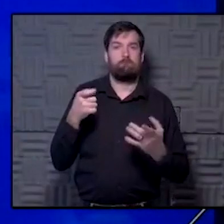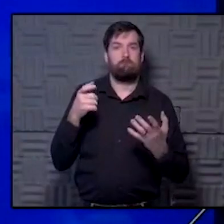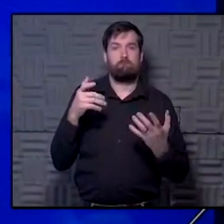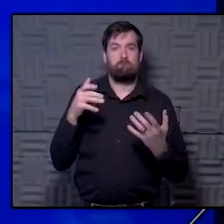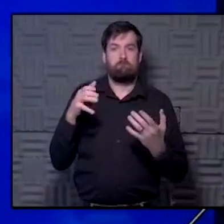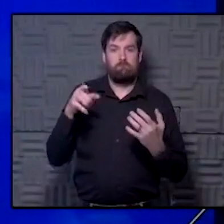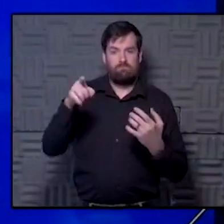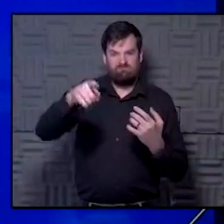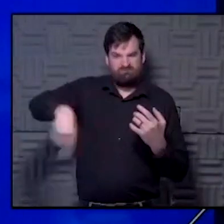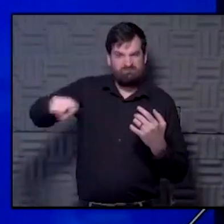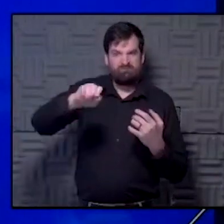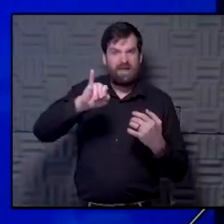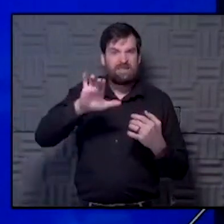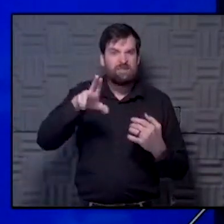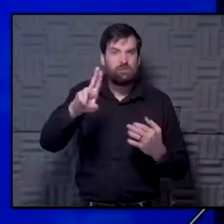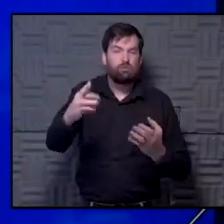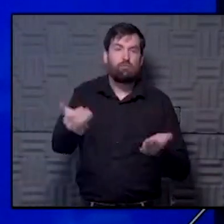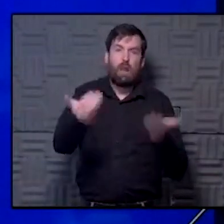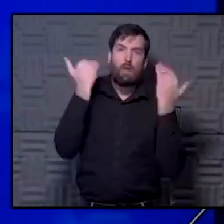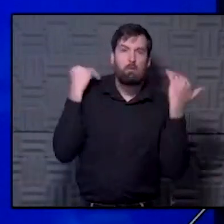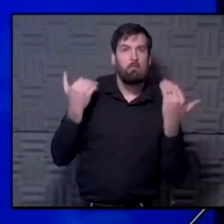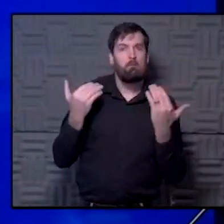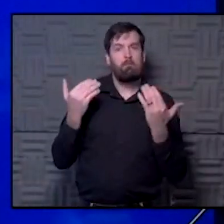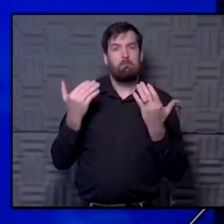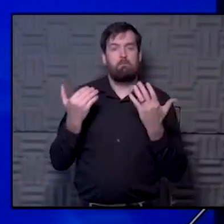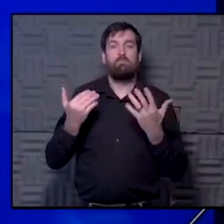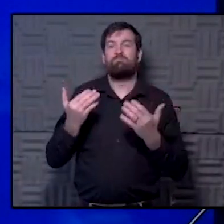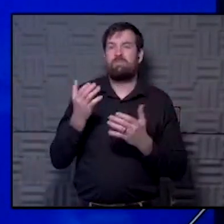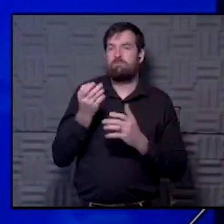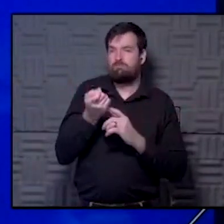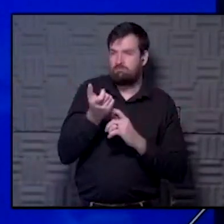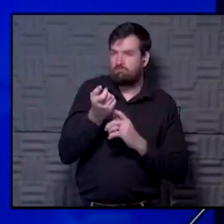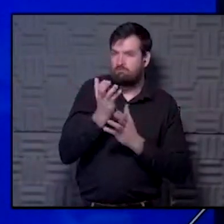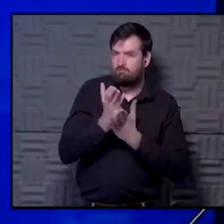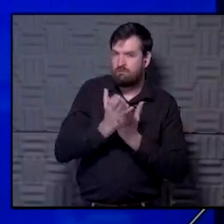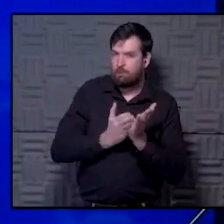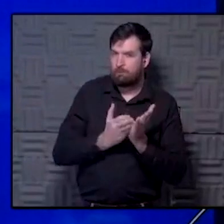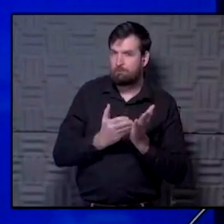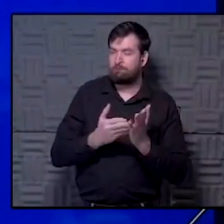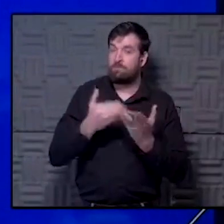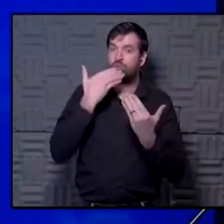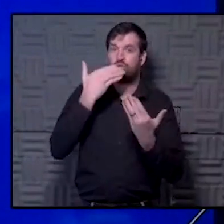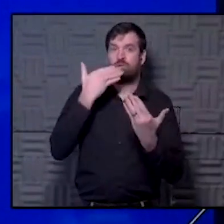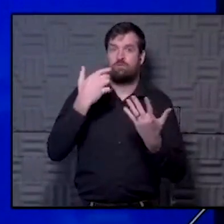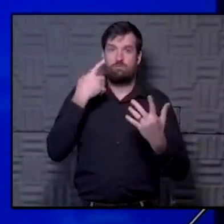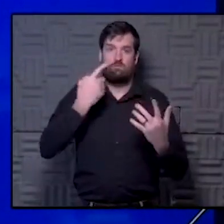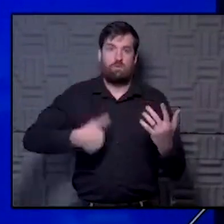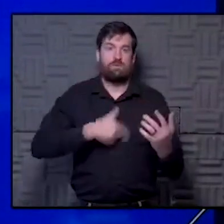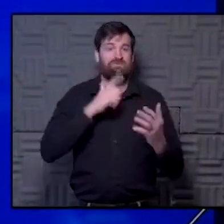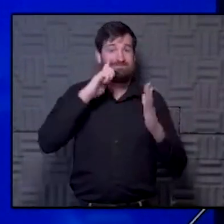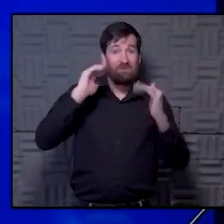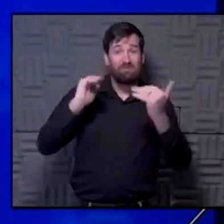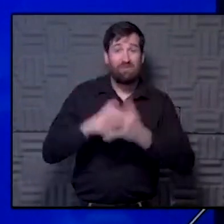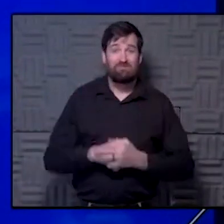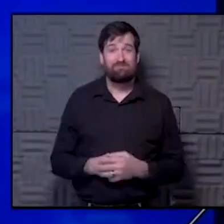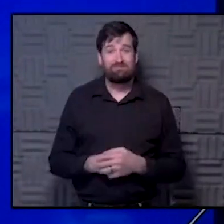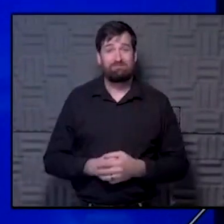whose ICUs are overwhelmed as things stabilize just a little bit. And that's a good sign for all of us. So I'm hopeful that that